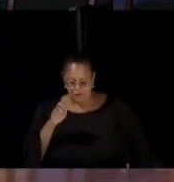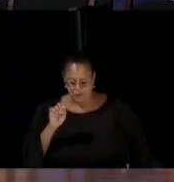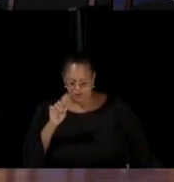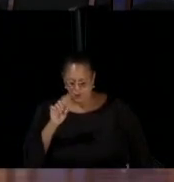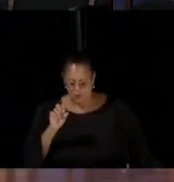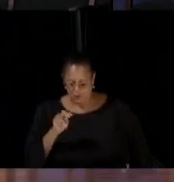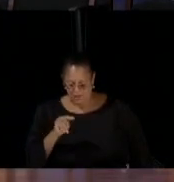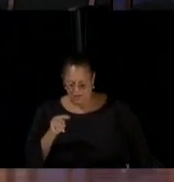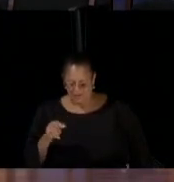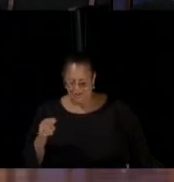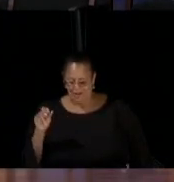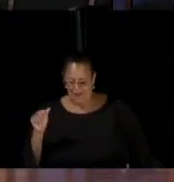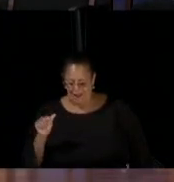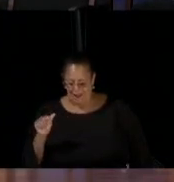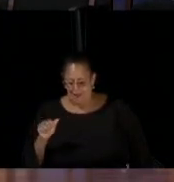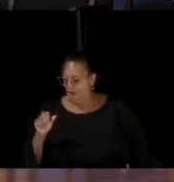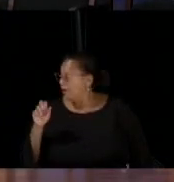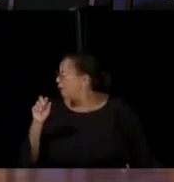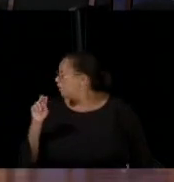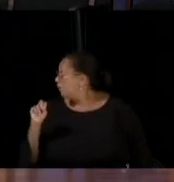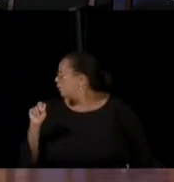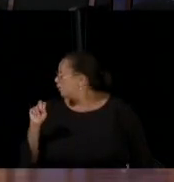Jolene Ann Nguyen.